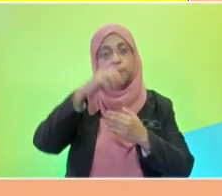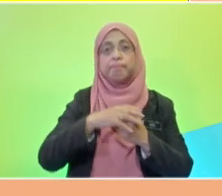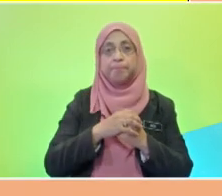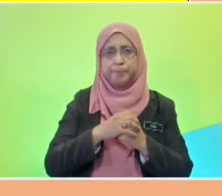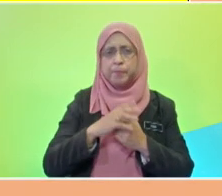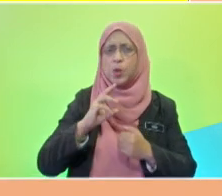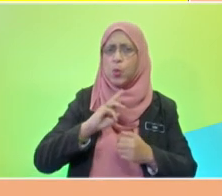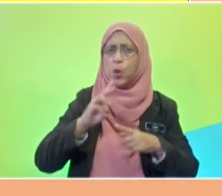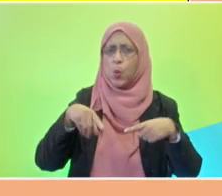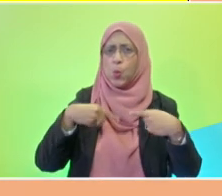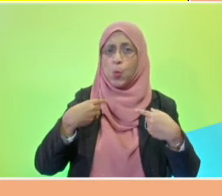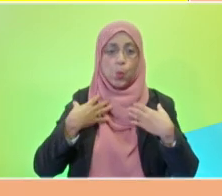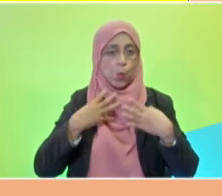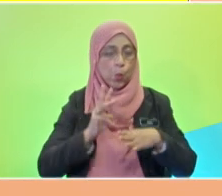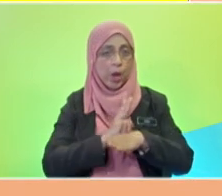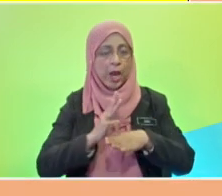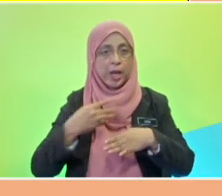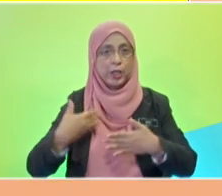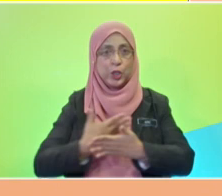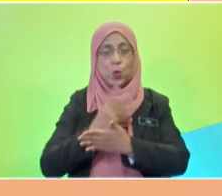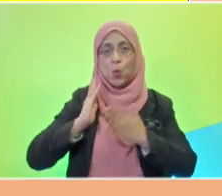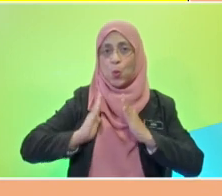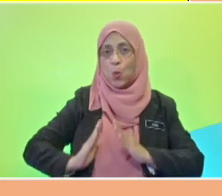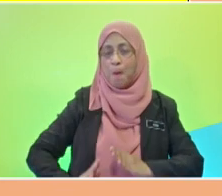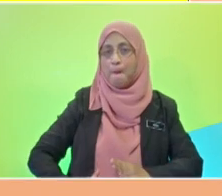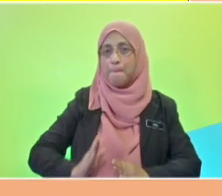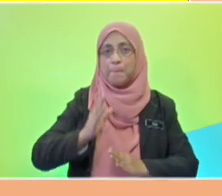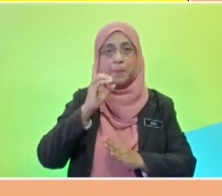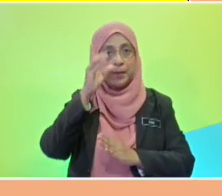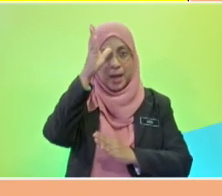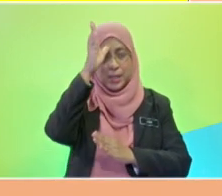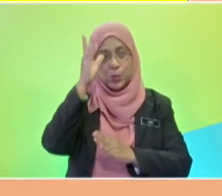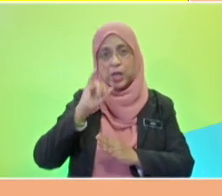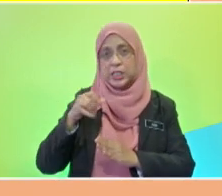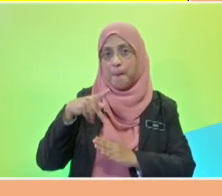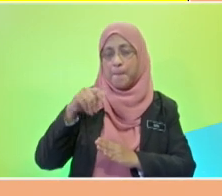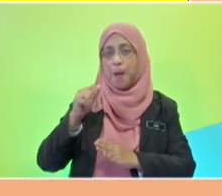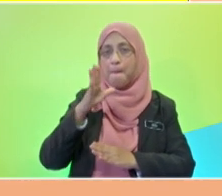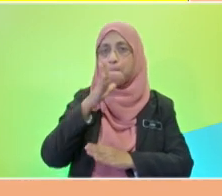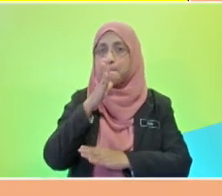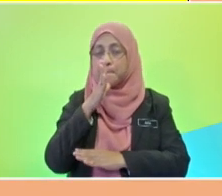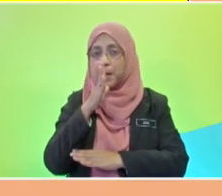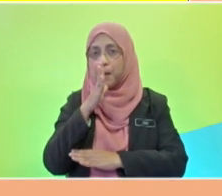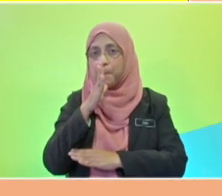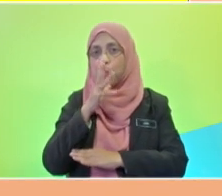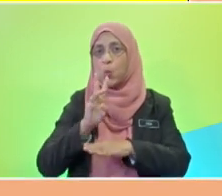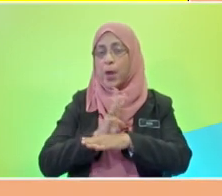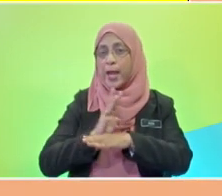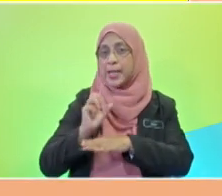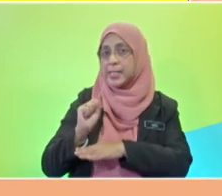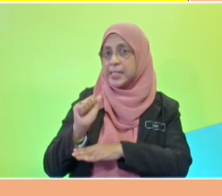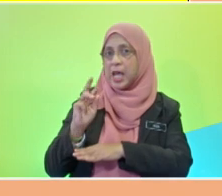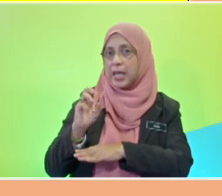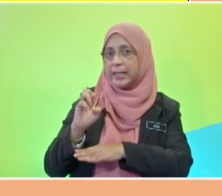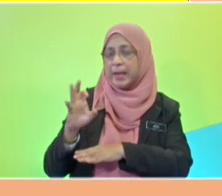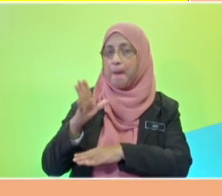We wear new clothes. Dad wears jipa and dhoti. Mom wears sari. My